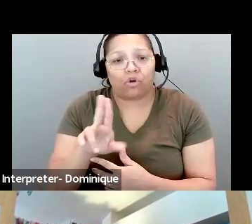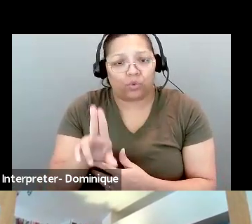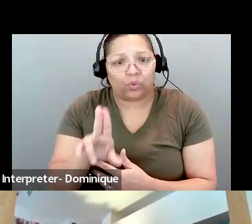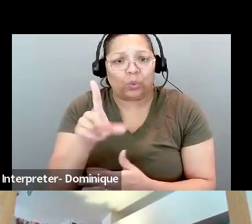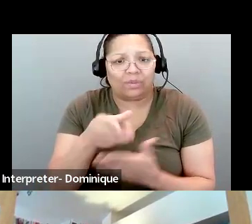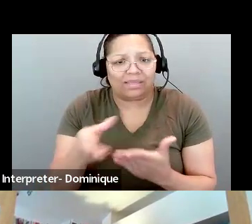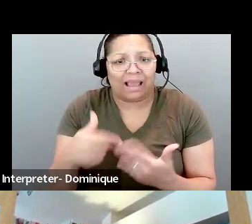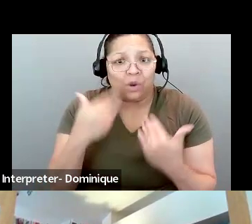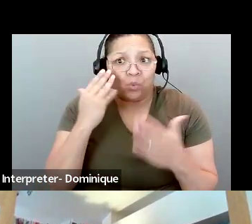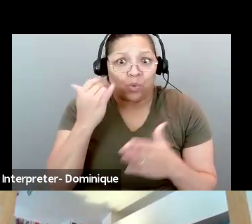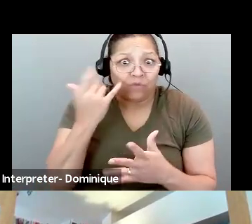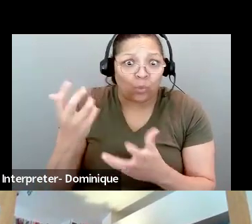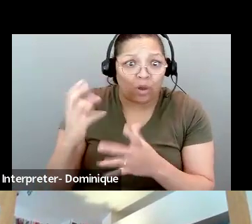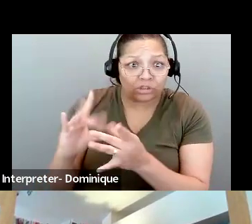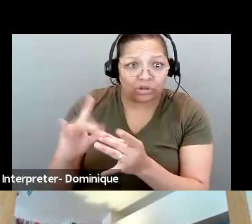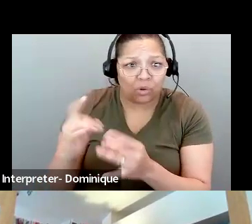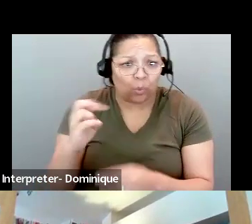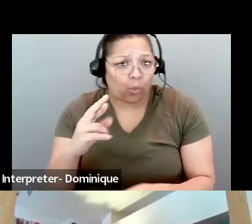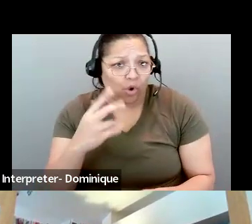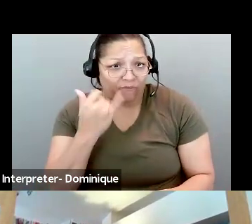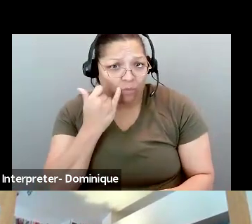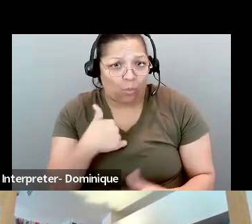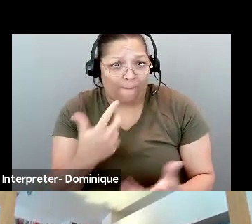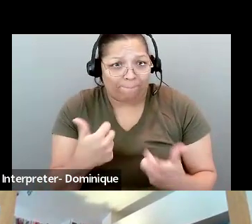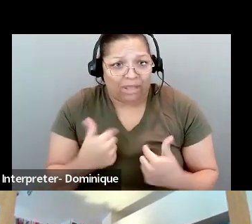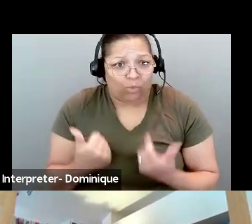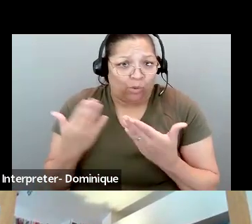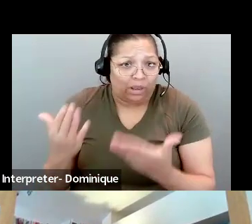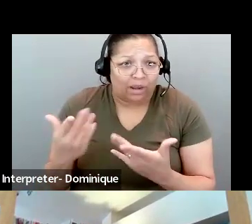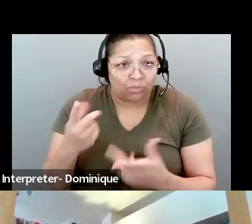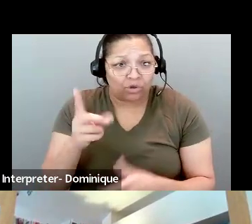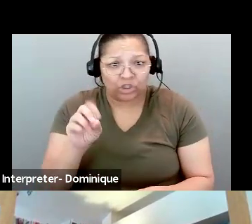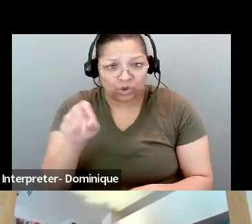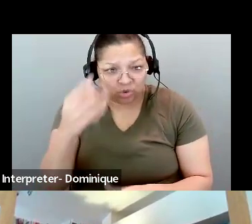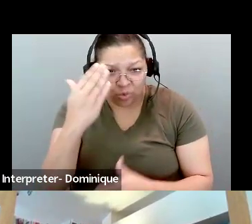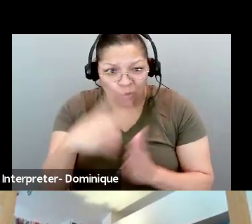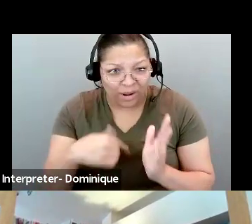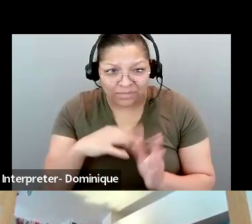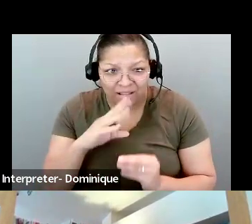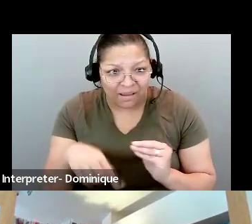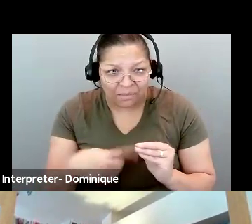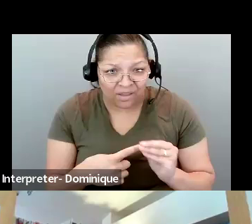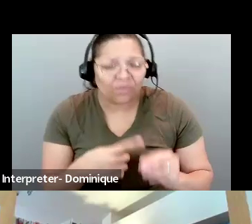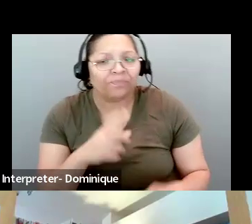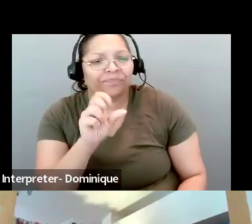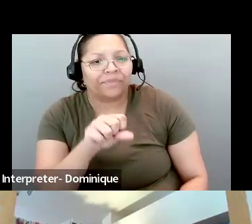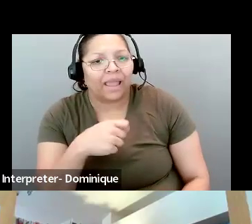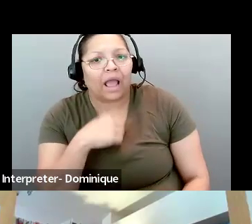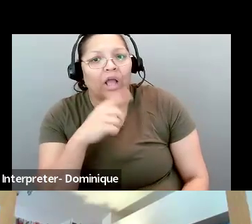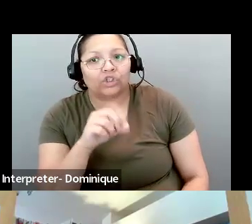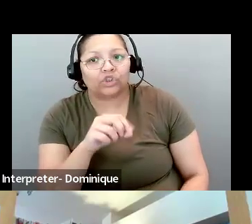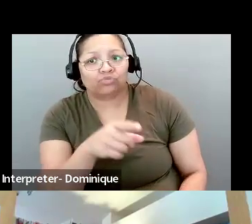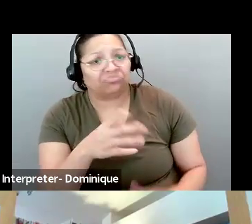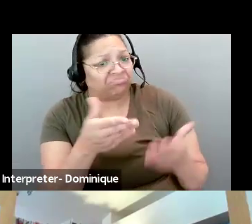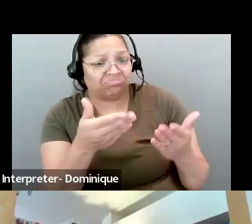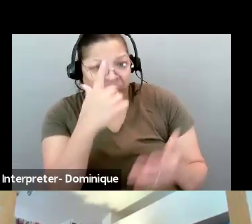if you wanted to talk about that or if you want me to bring it up. Okay. Or if do you even know what I'm talking about? Yeah, I do, and you feel